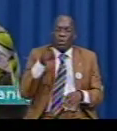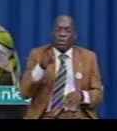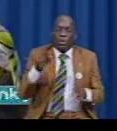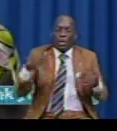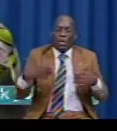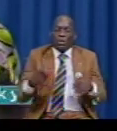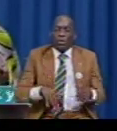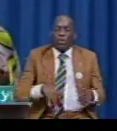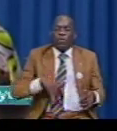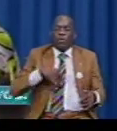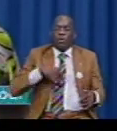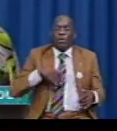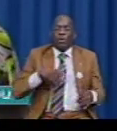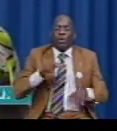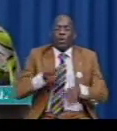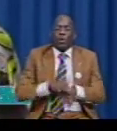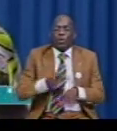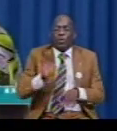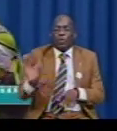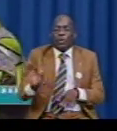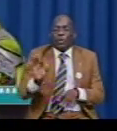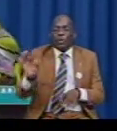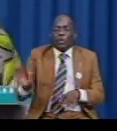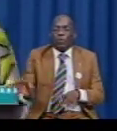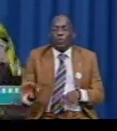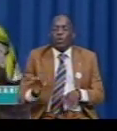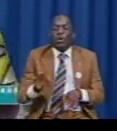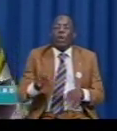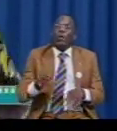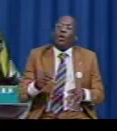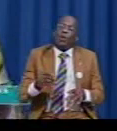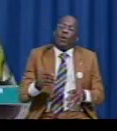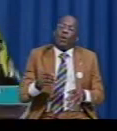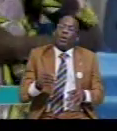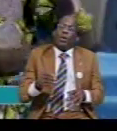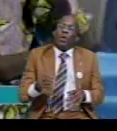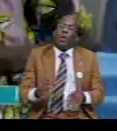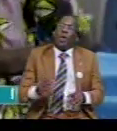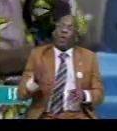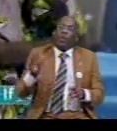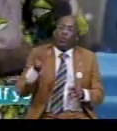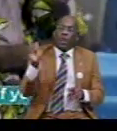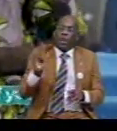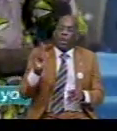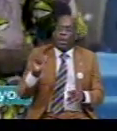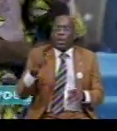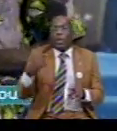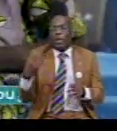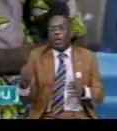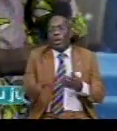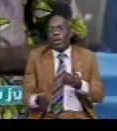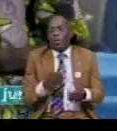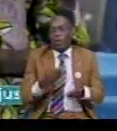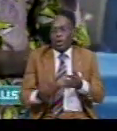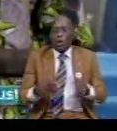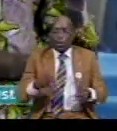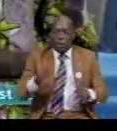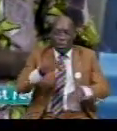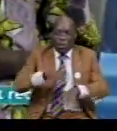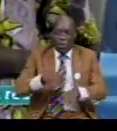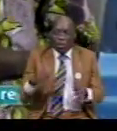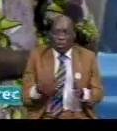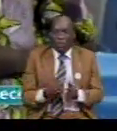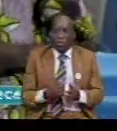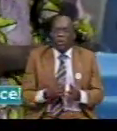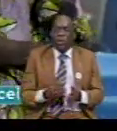jeta mo ri pe gbogbo bi to ba do mi to pe mi le fowo kan inu mi bayi. Gbogbo e yato bi o ba fowo kan o si feel mi